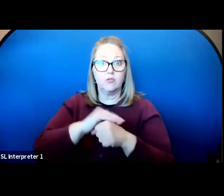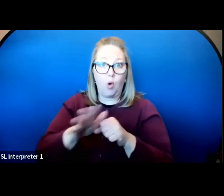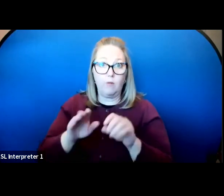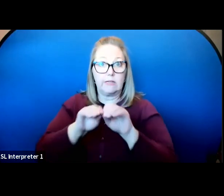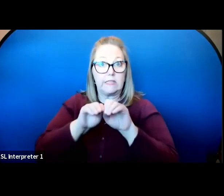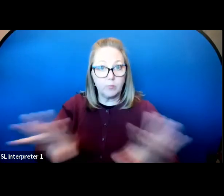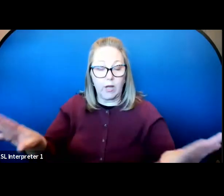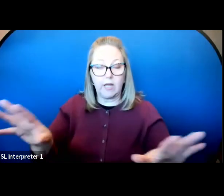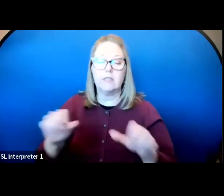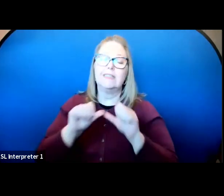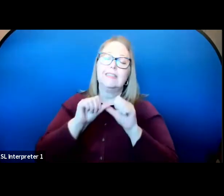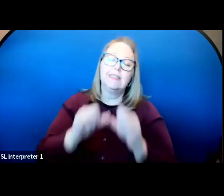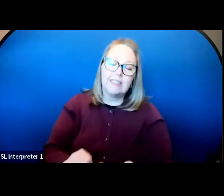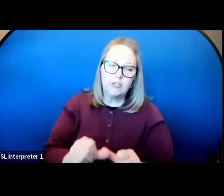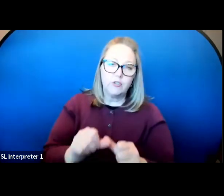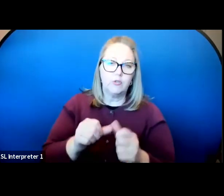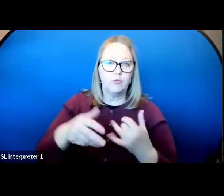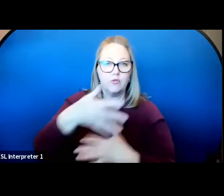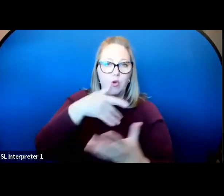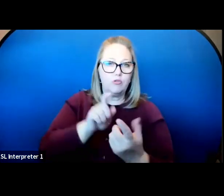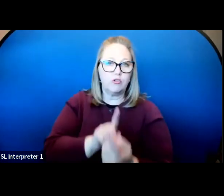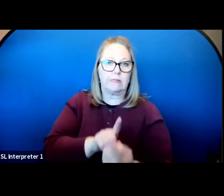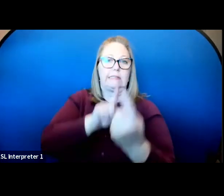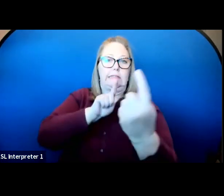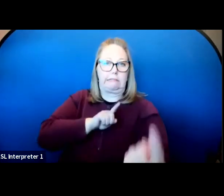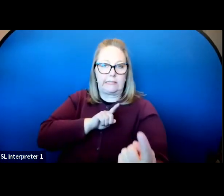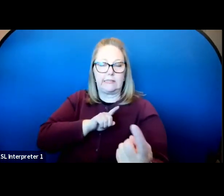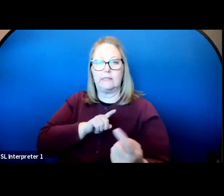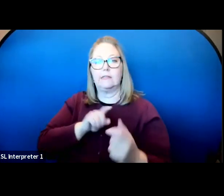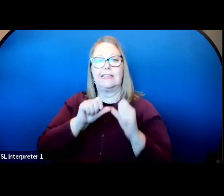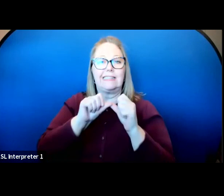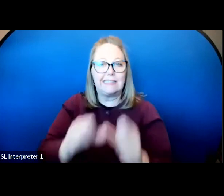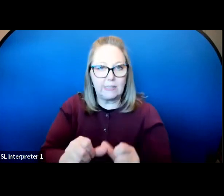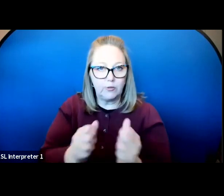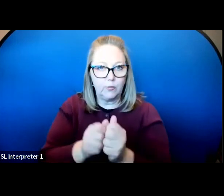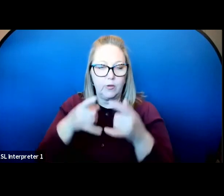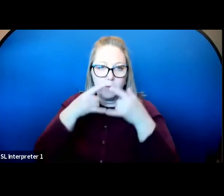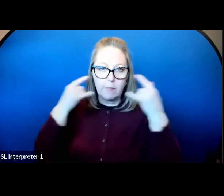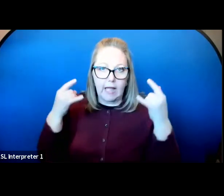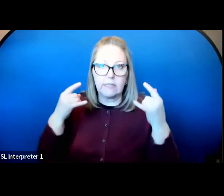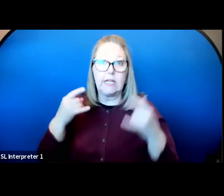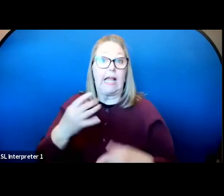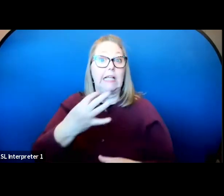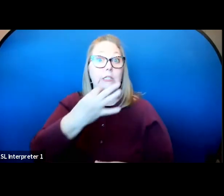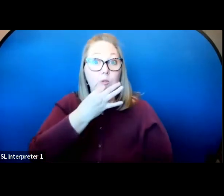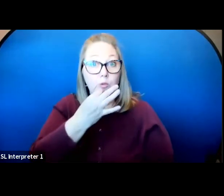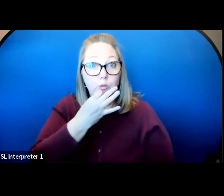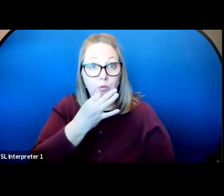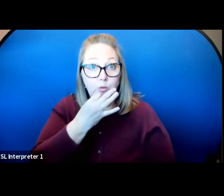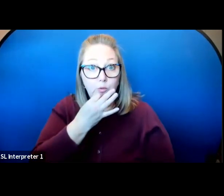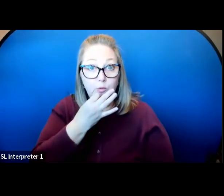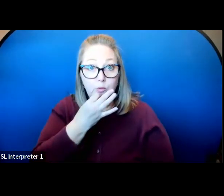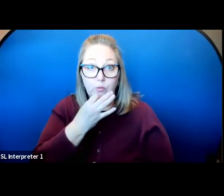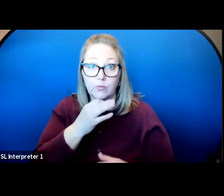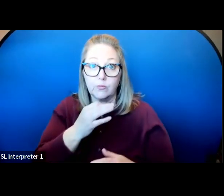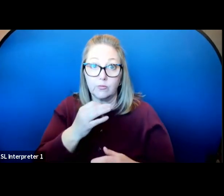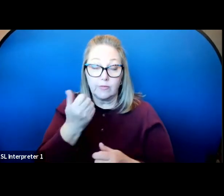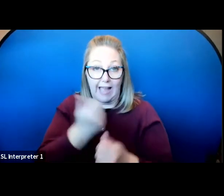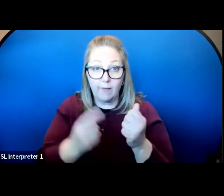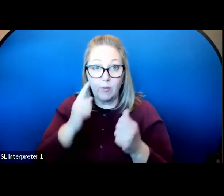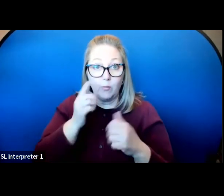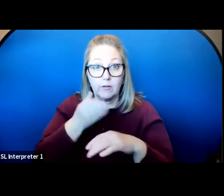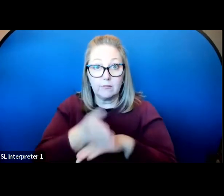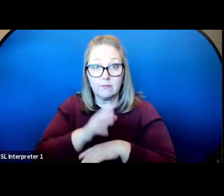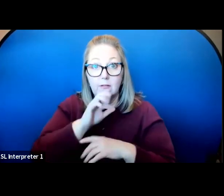to practice social distancing. And when you're eligible for a vaccine, which everyone is going to be, everyone over the age of 16 is going to be eligible